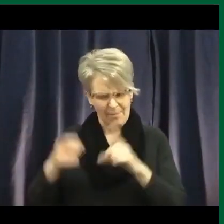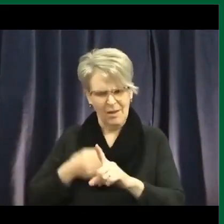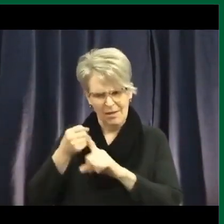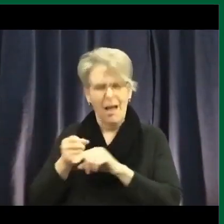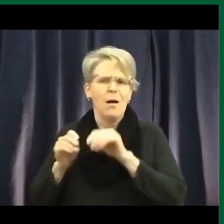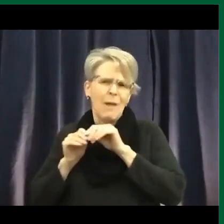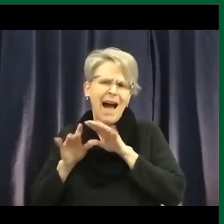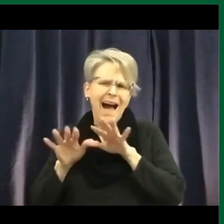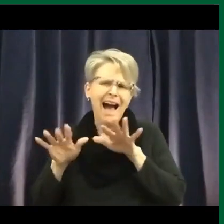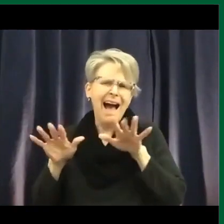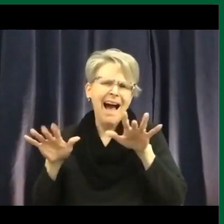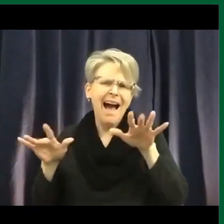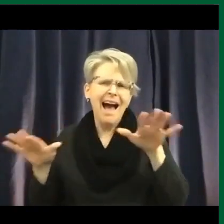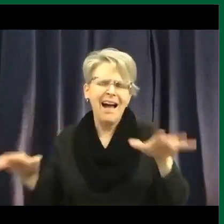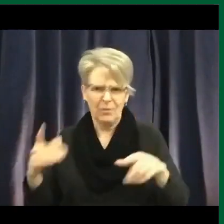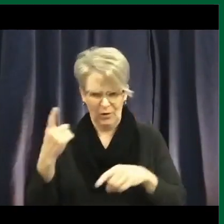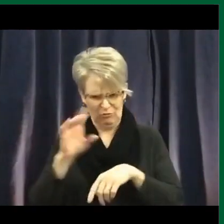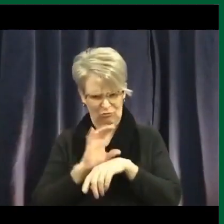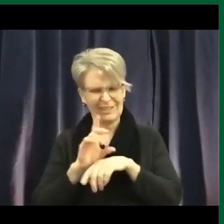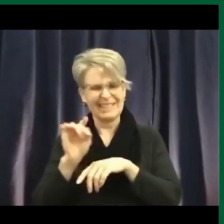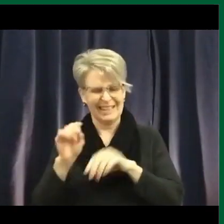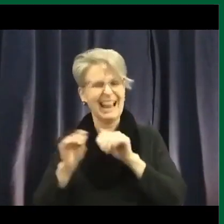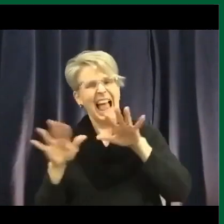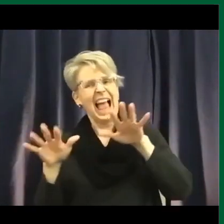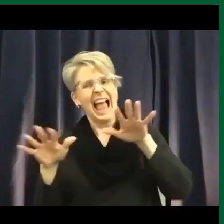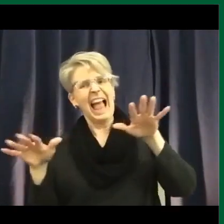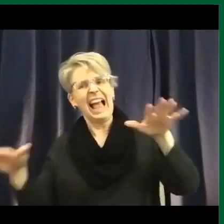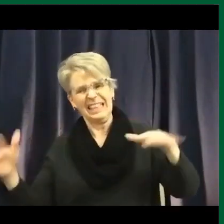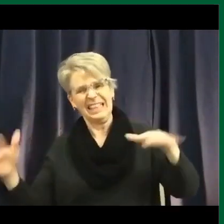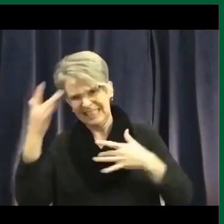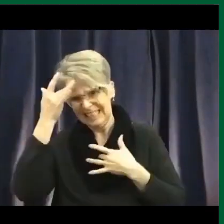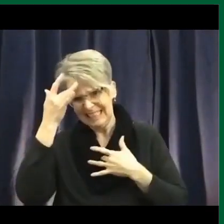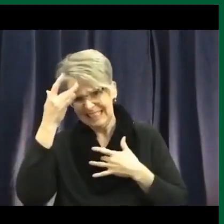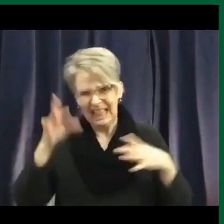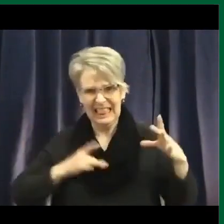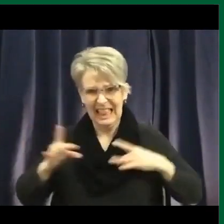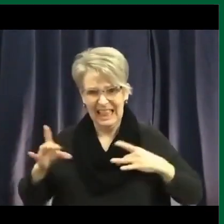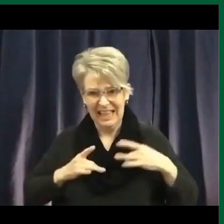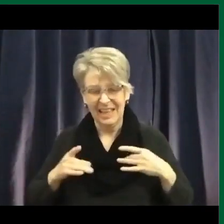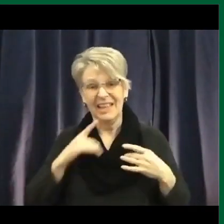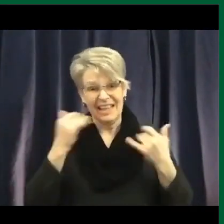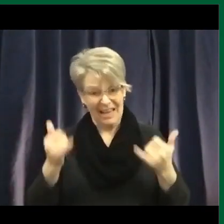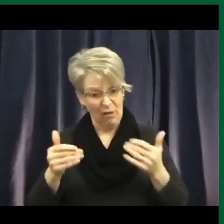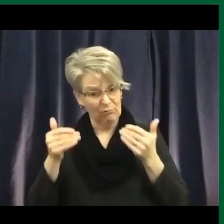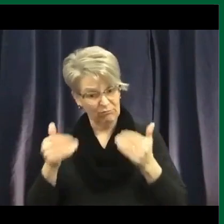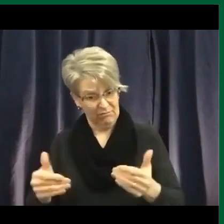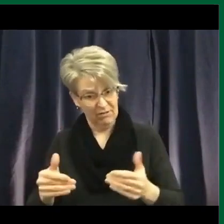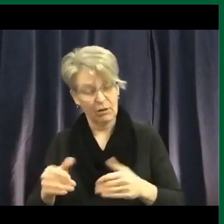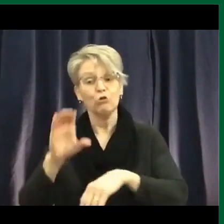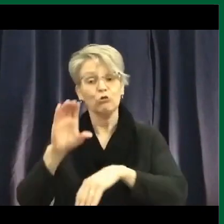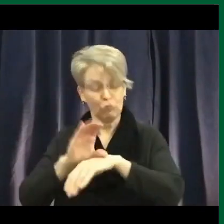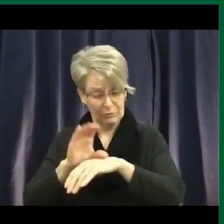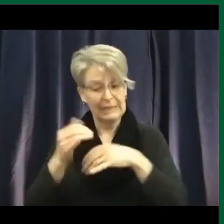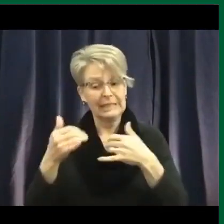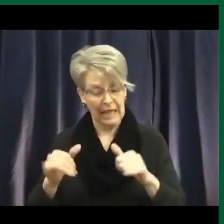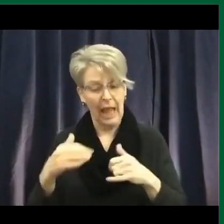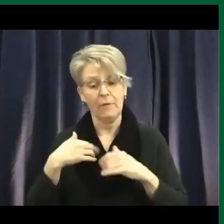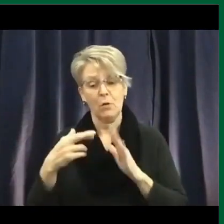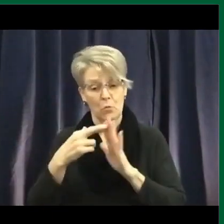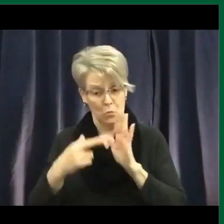across the province. And so churches will be allowed to gather with restrictions in the coming days. Does this